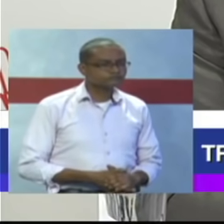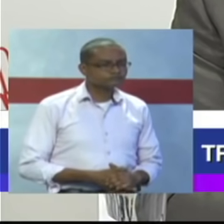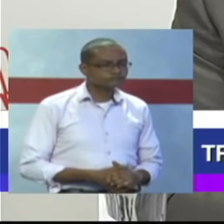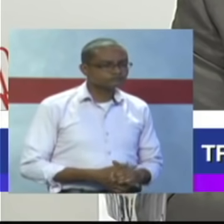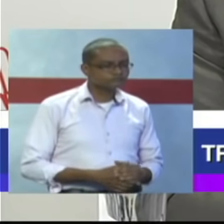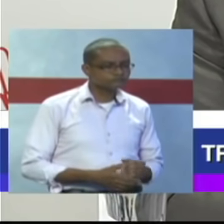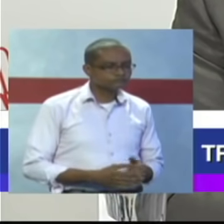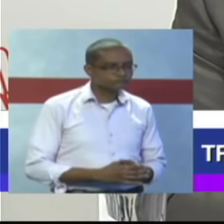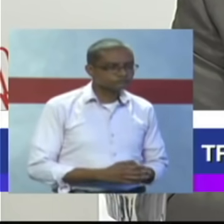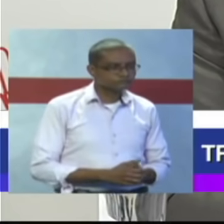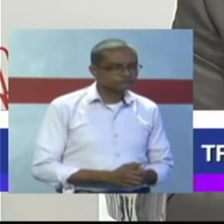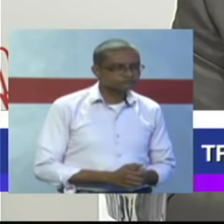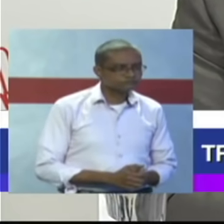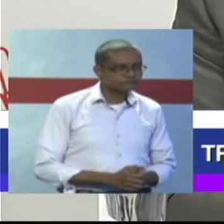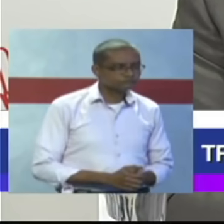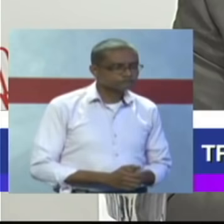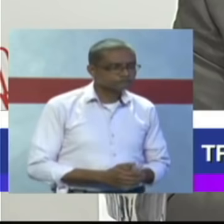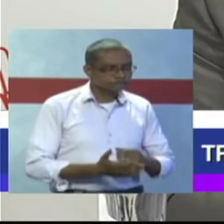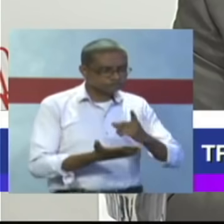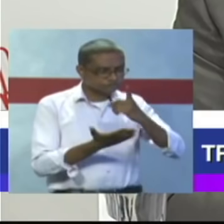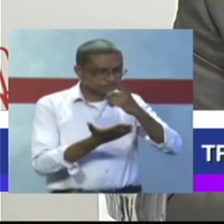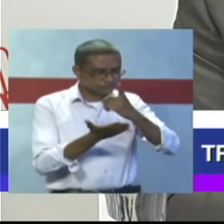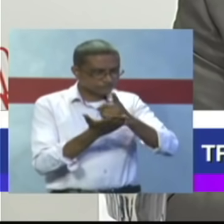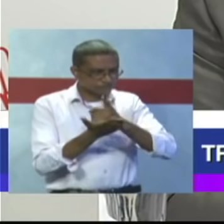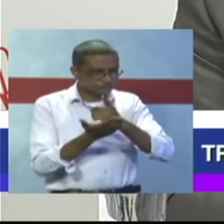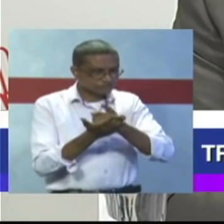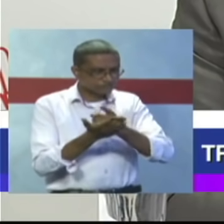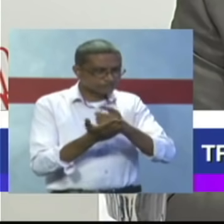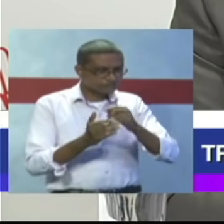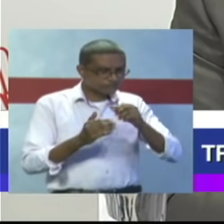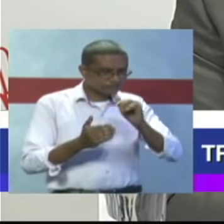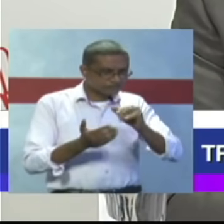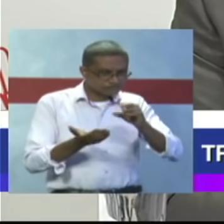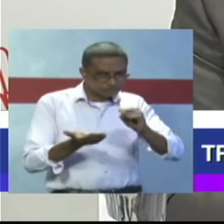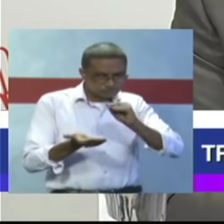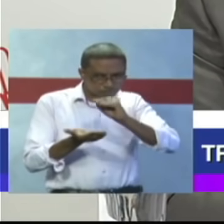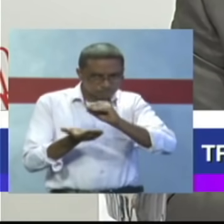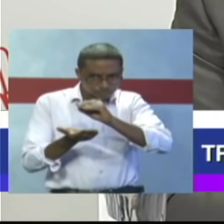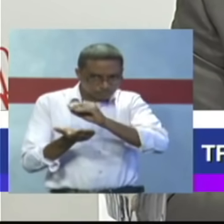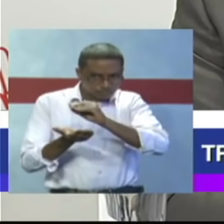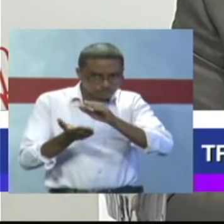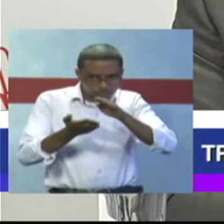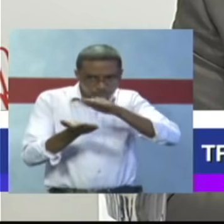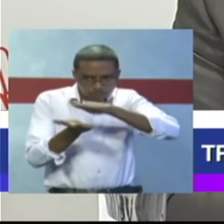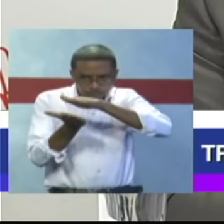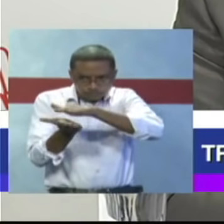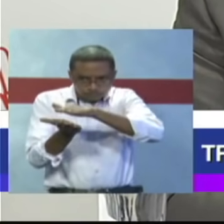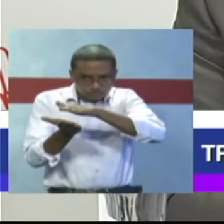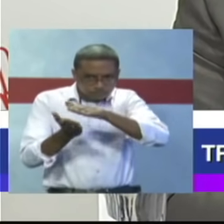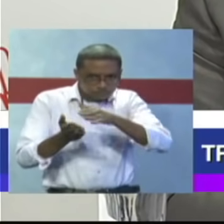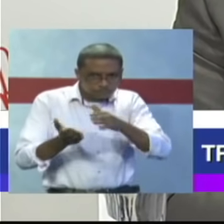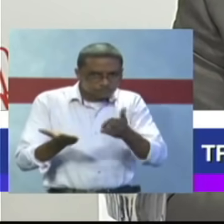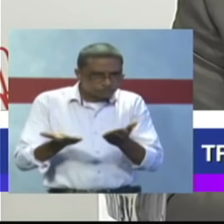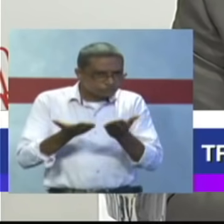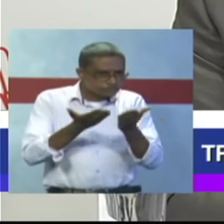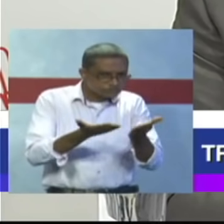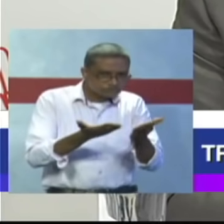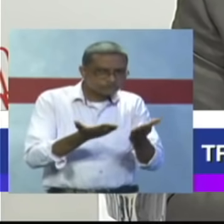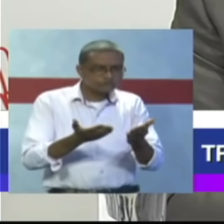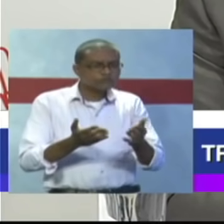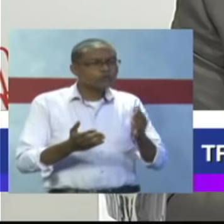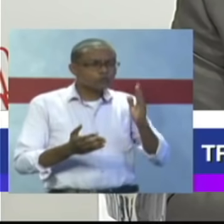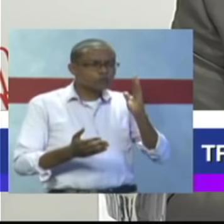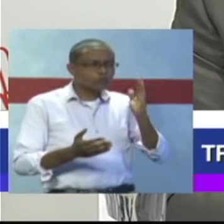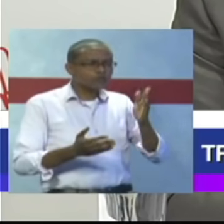mechanisms and the modalities in which that document can be stored and presented will be decided upon, and then that